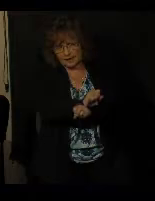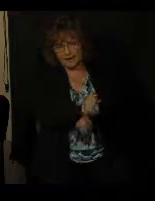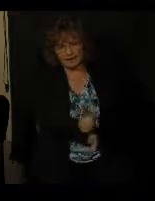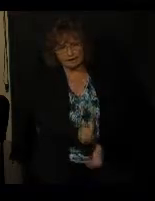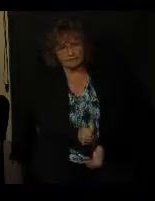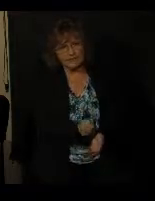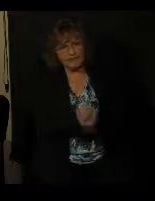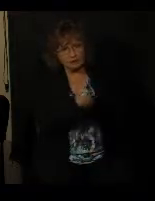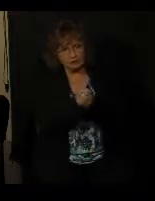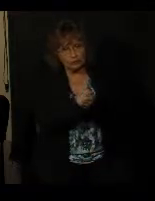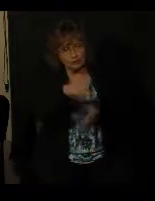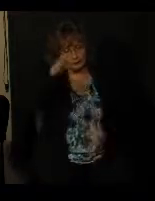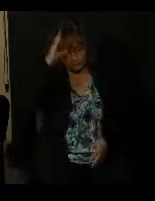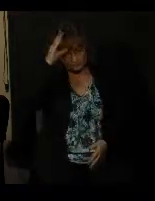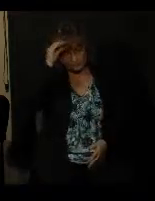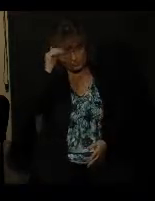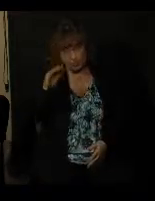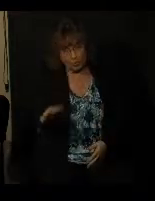you did it to me.